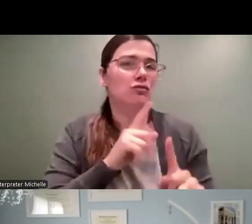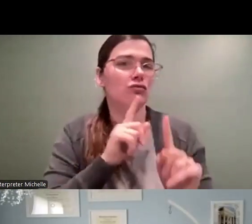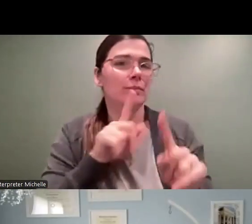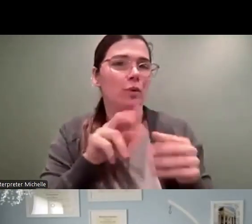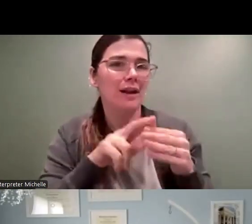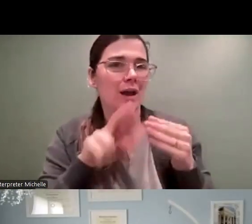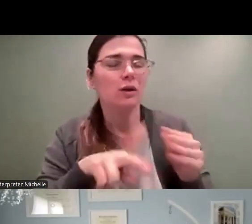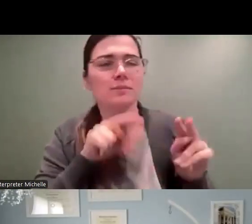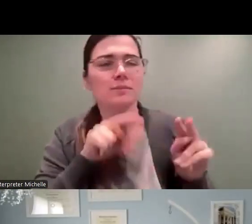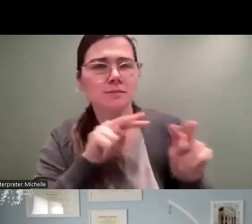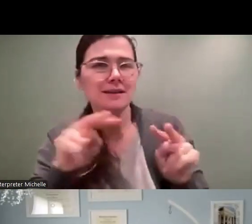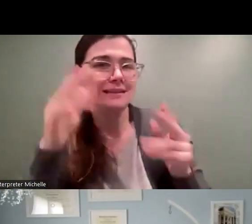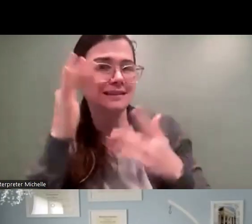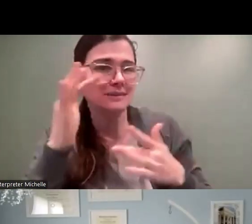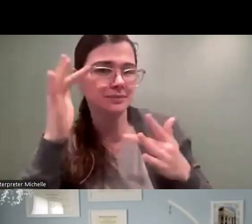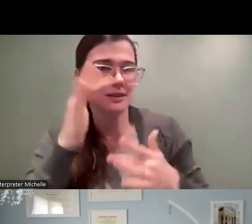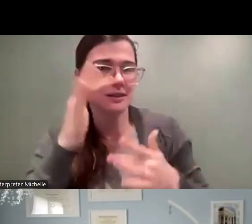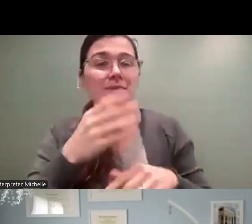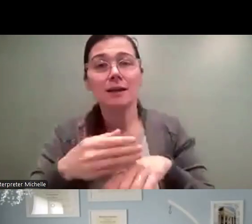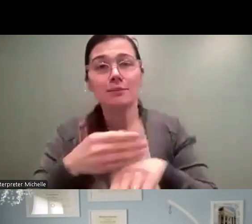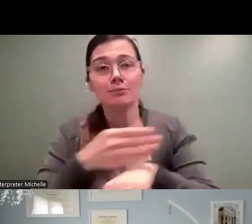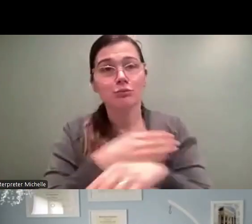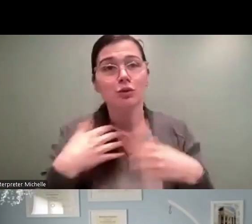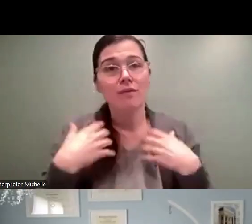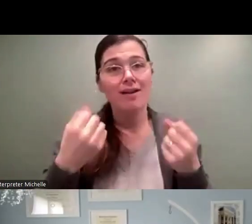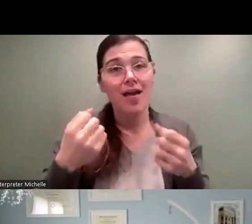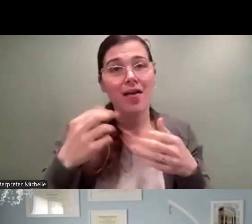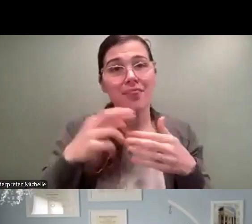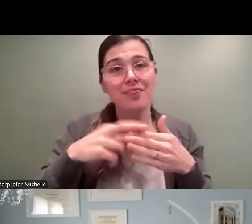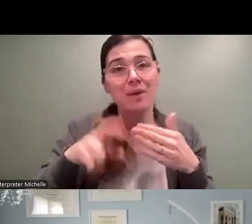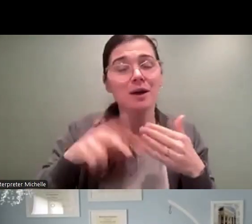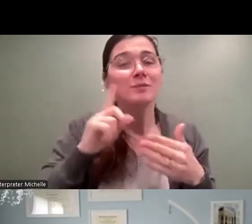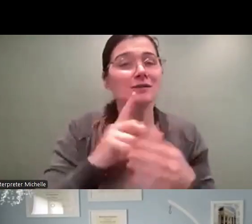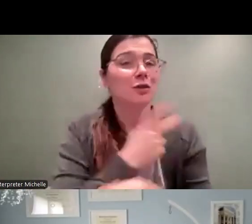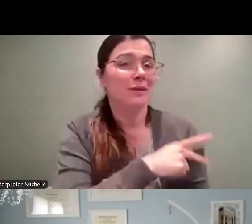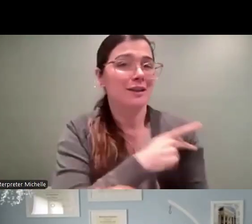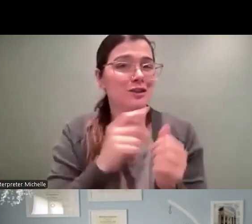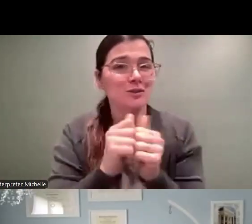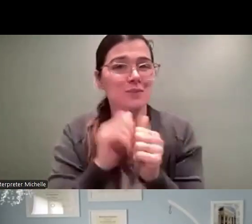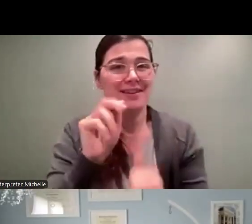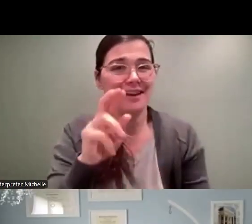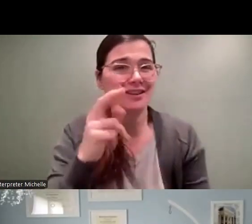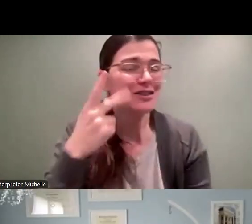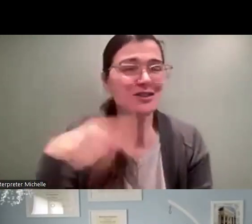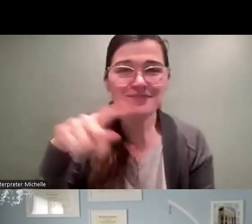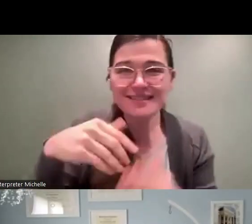monitor symptoms and improve health outcomes for patients with cancer. See everyone next time.